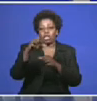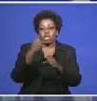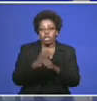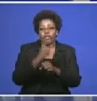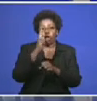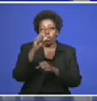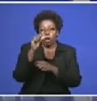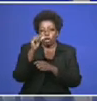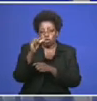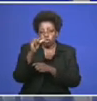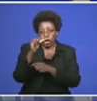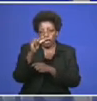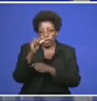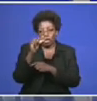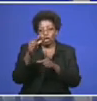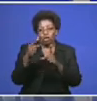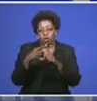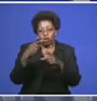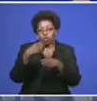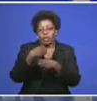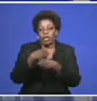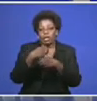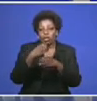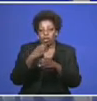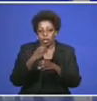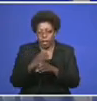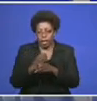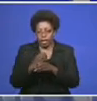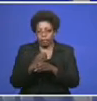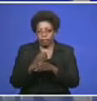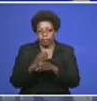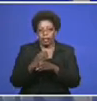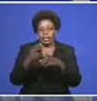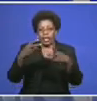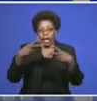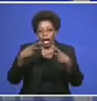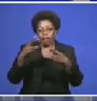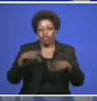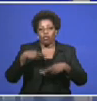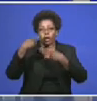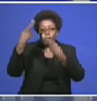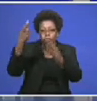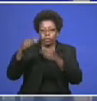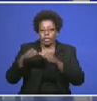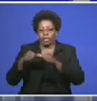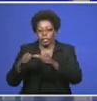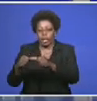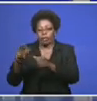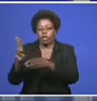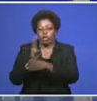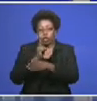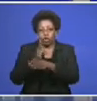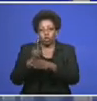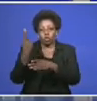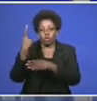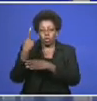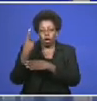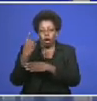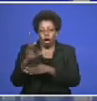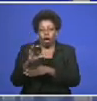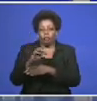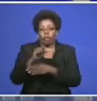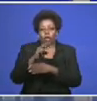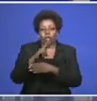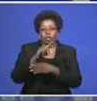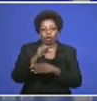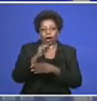one grain to form. Minister Ferreira says the ministry will put forth recommendations for the sustainable use of aragonite, particularly because it's